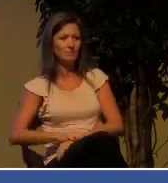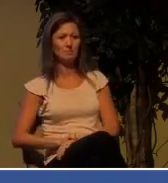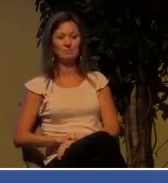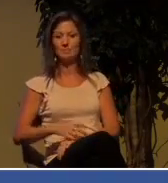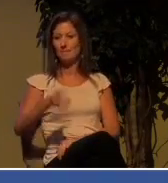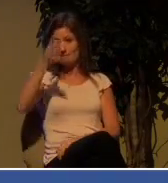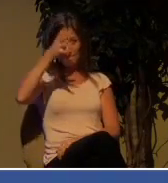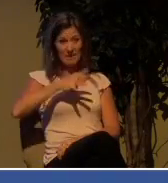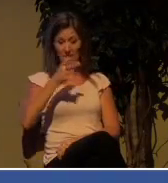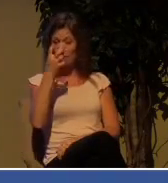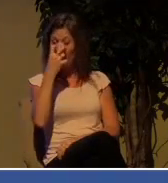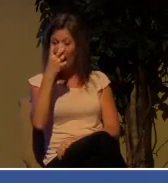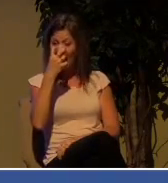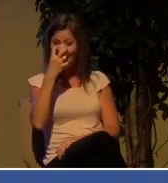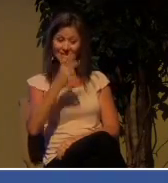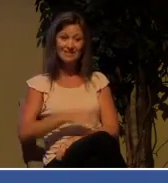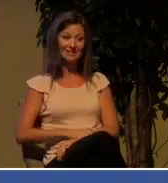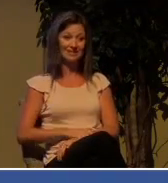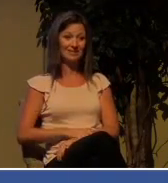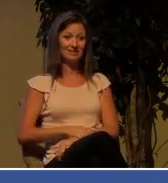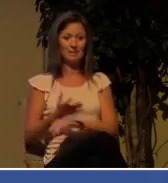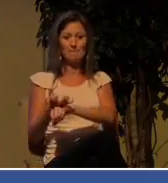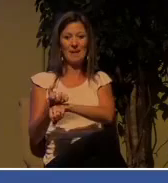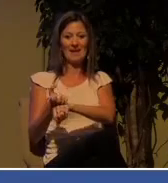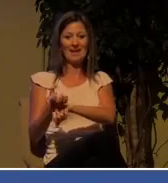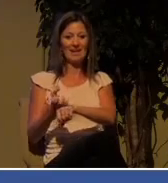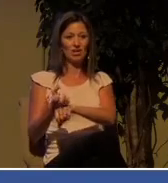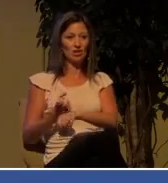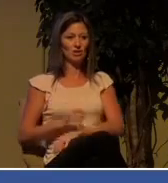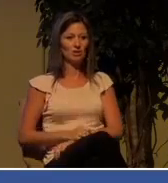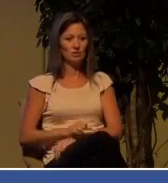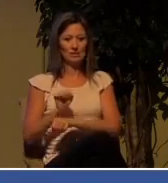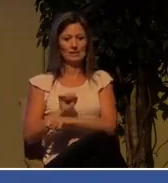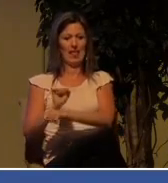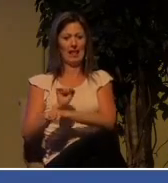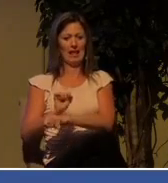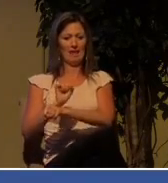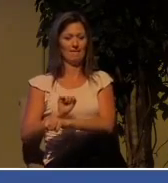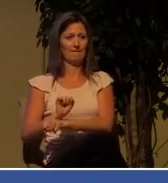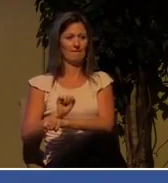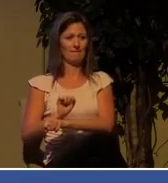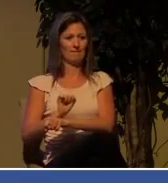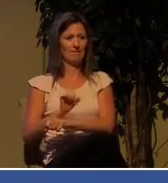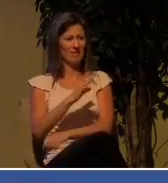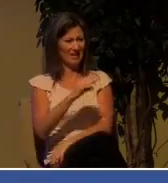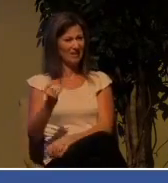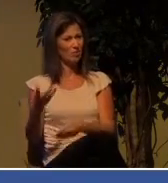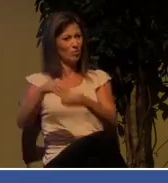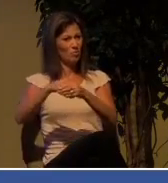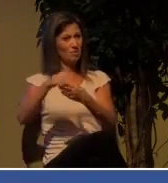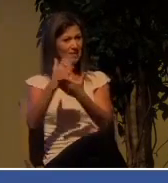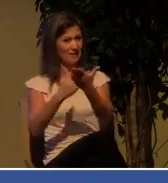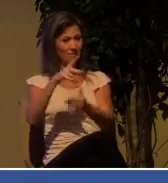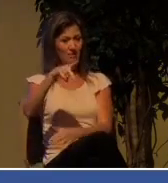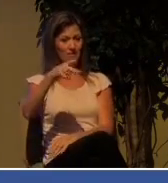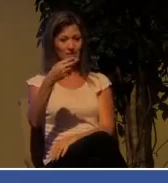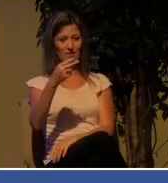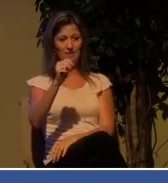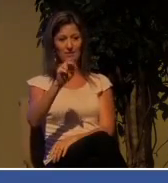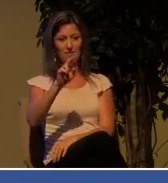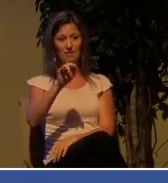beggars, jailers, slaves, even Pharisees followed